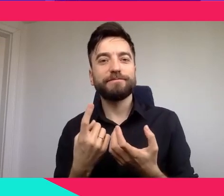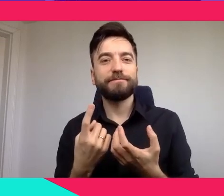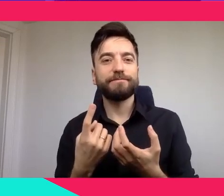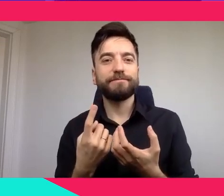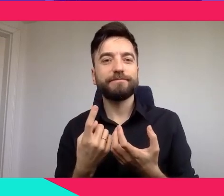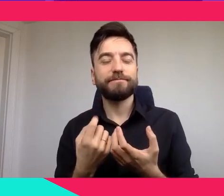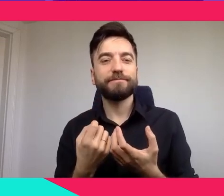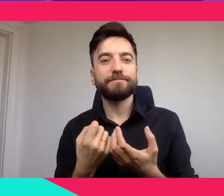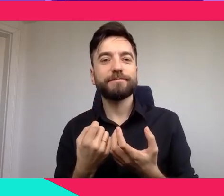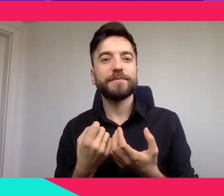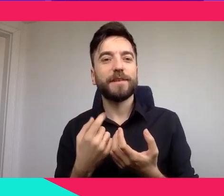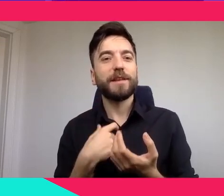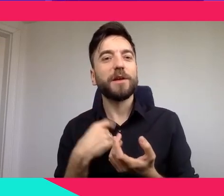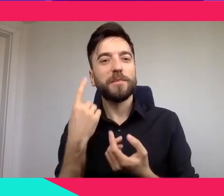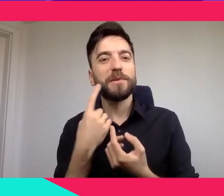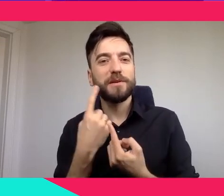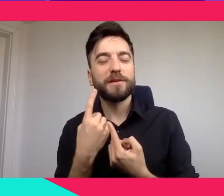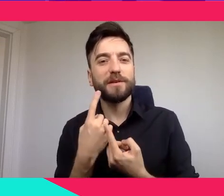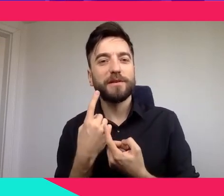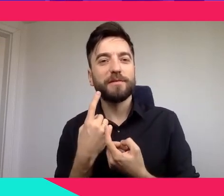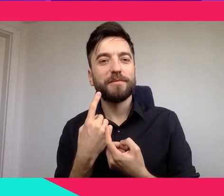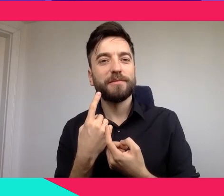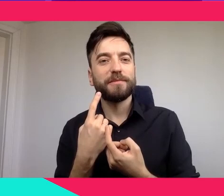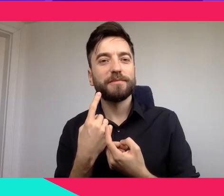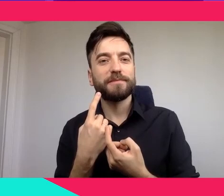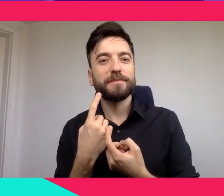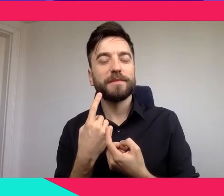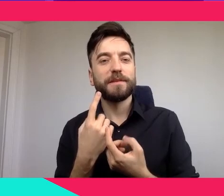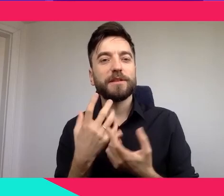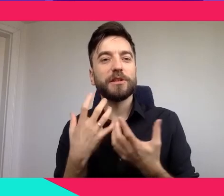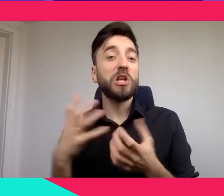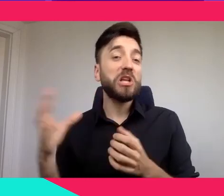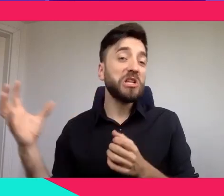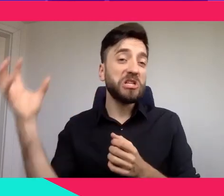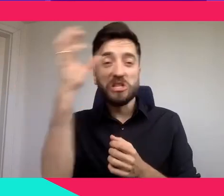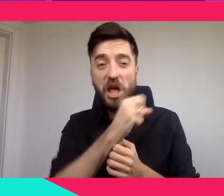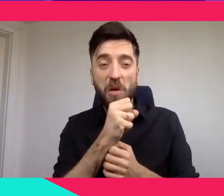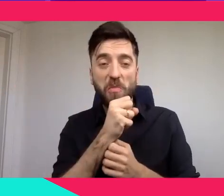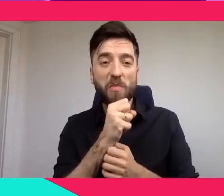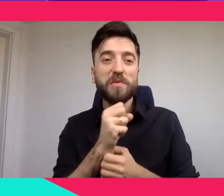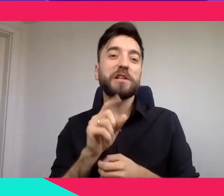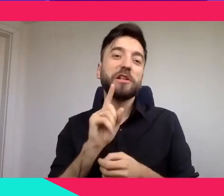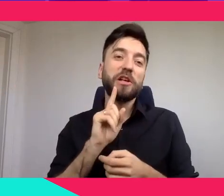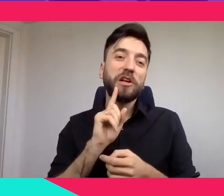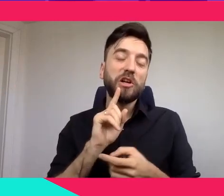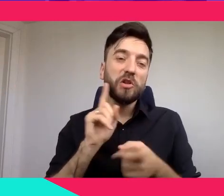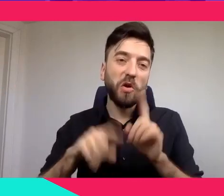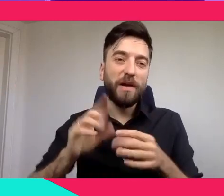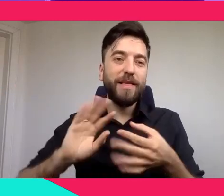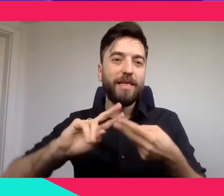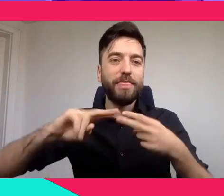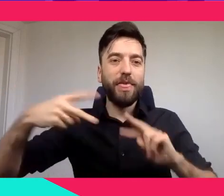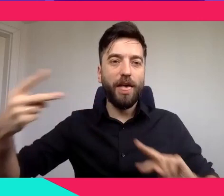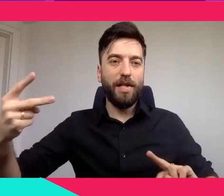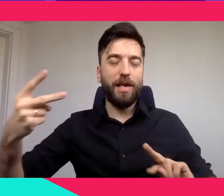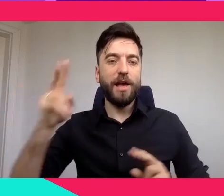classic DNA as cultural institutions of being based in knowledge and research, and being